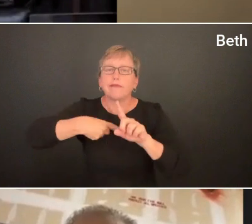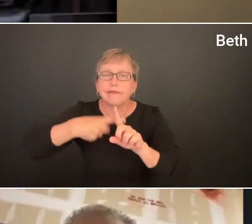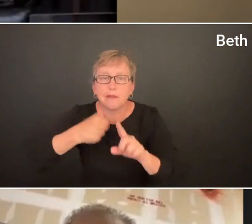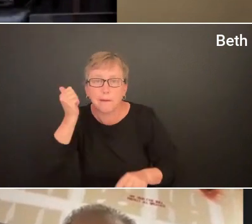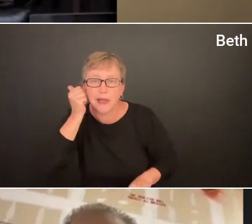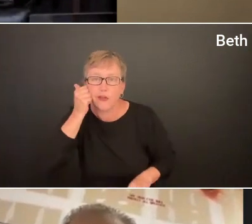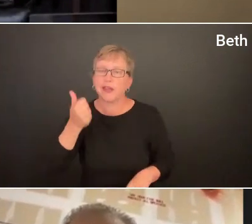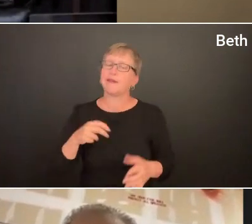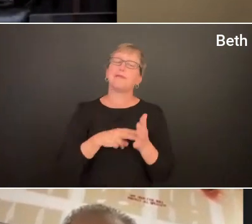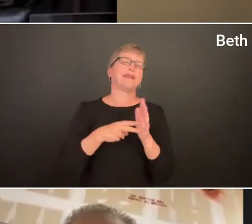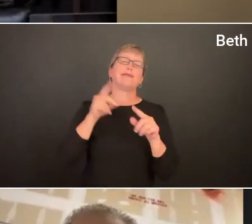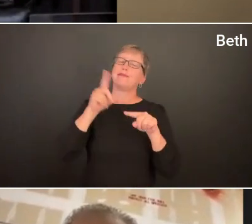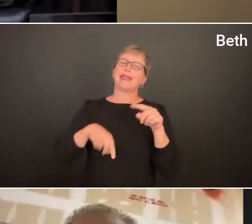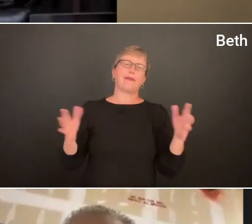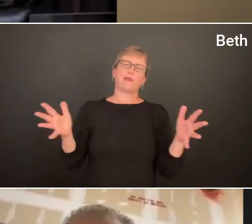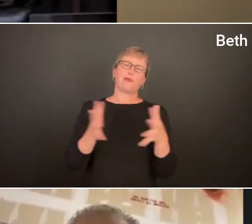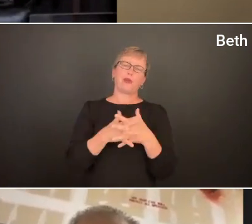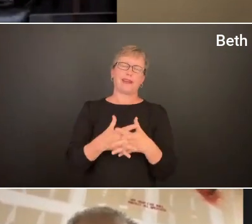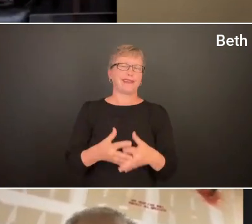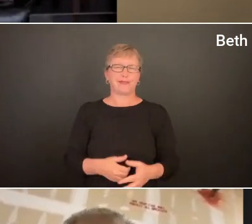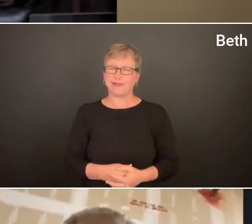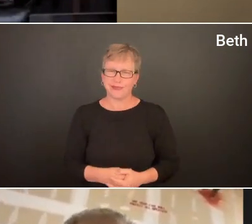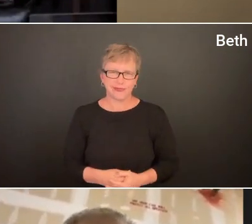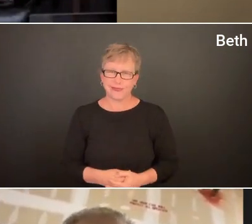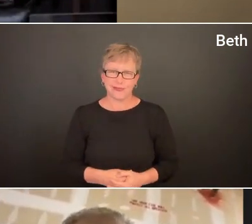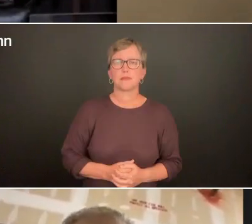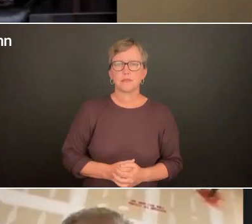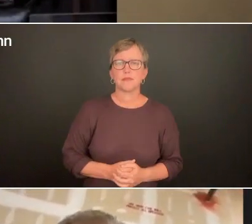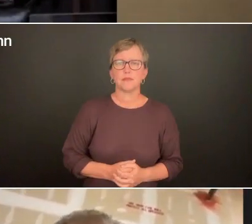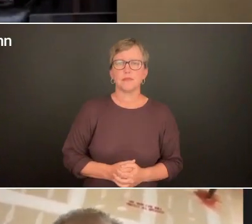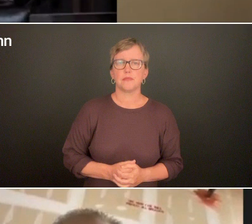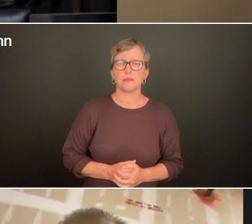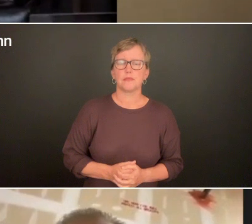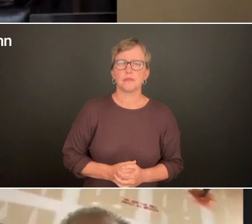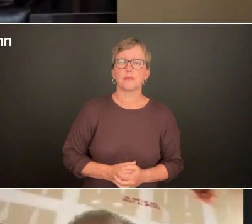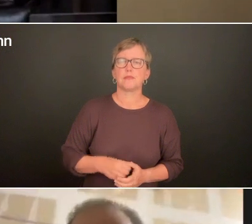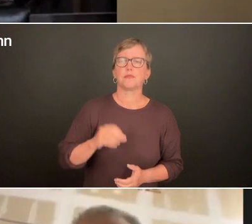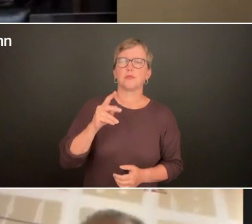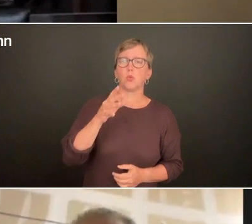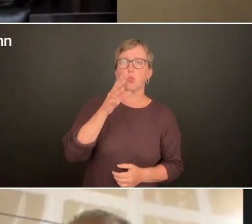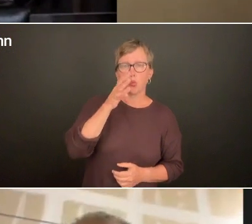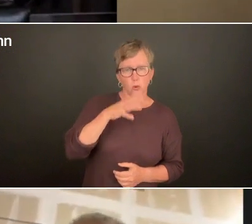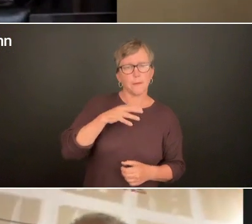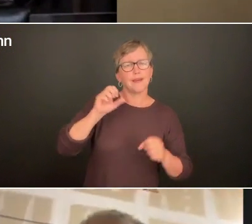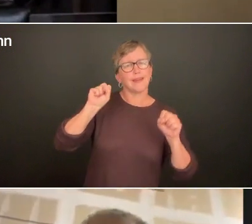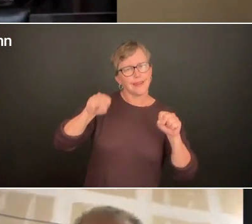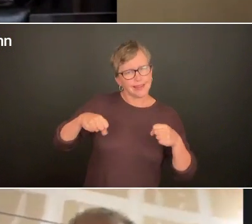cycle anymore, and we cannot get pregnant. Okay, so